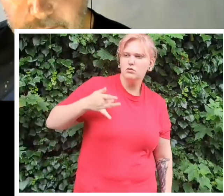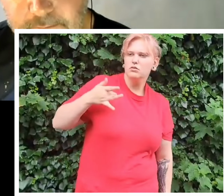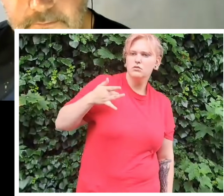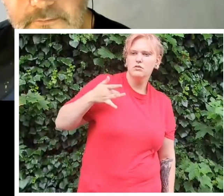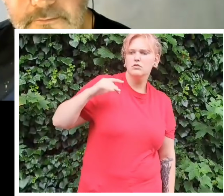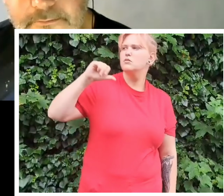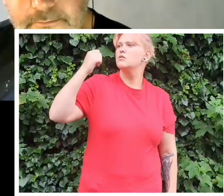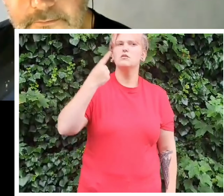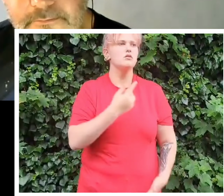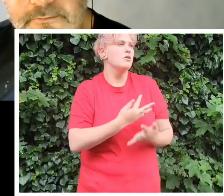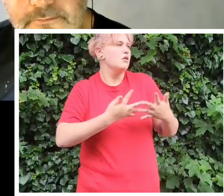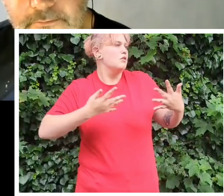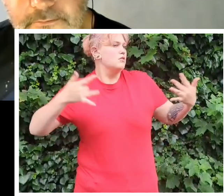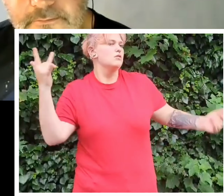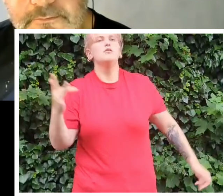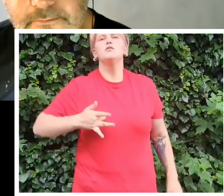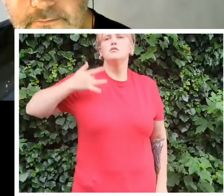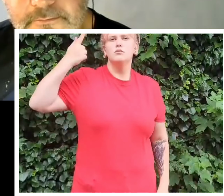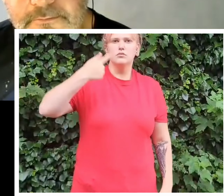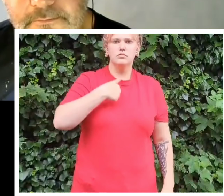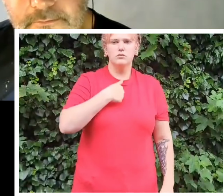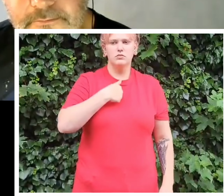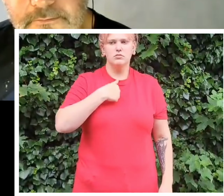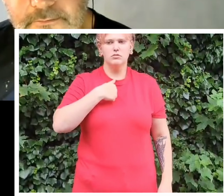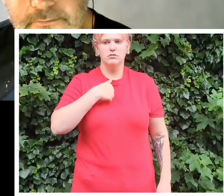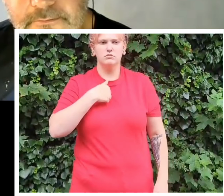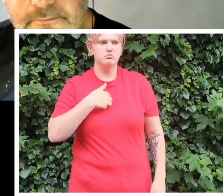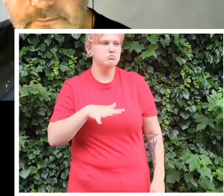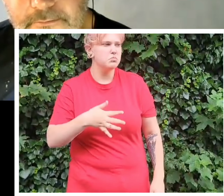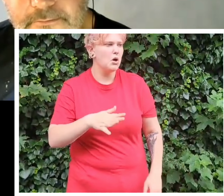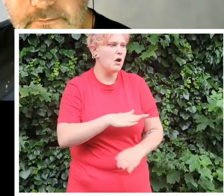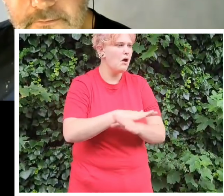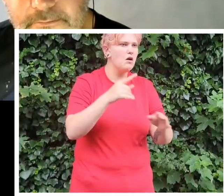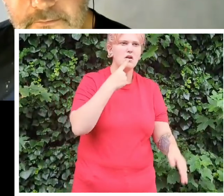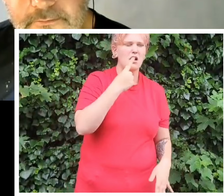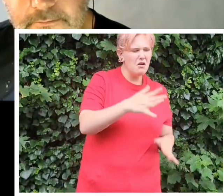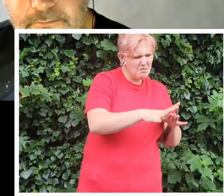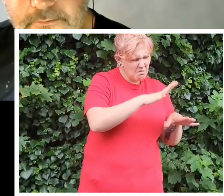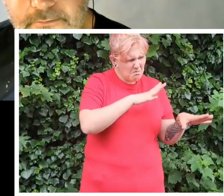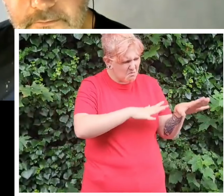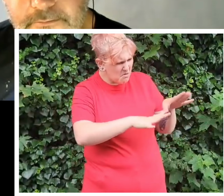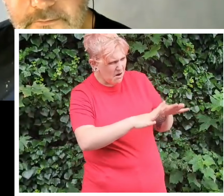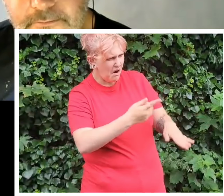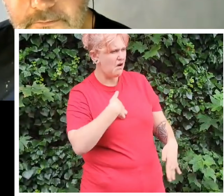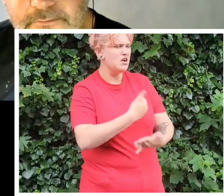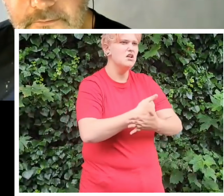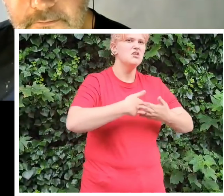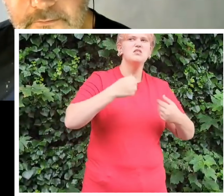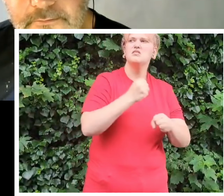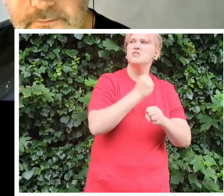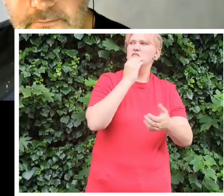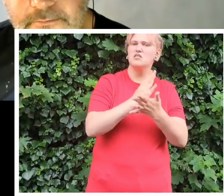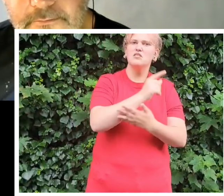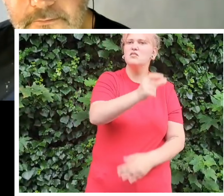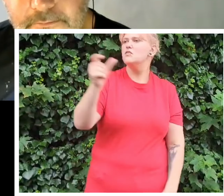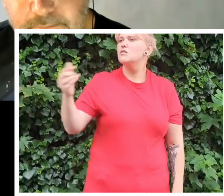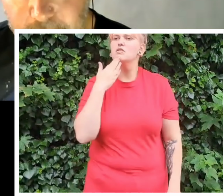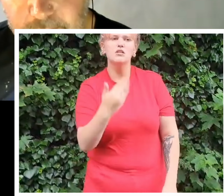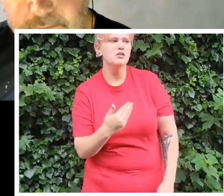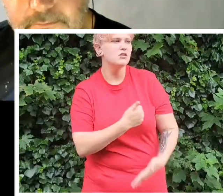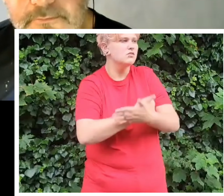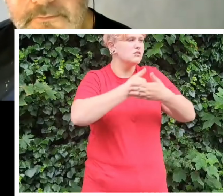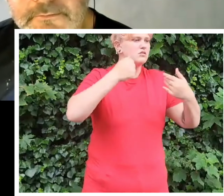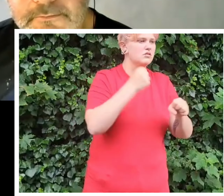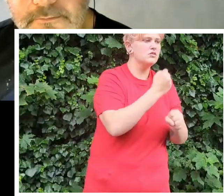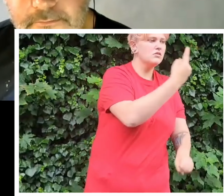life. And most of my life, I'm not saying I've struggled, but I've always been very much a people pleaser. I've